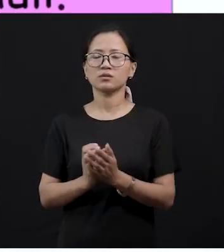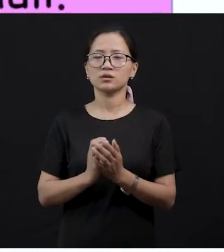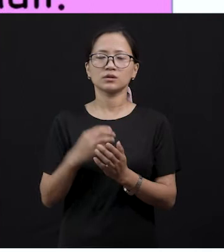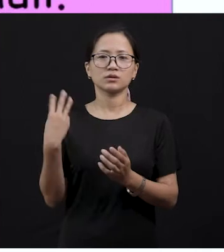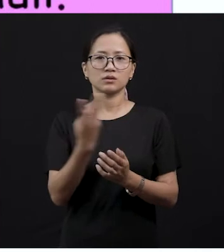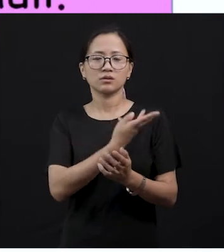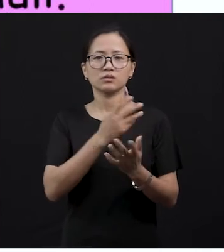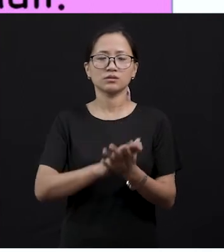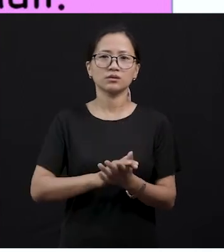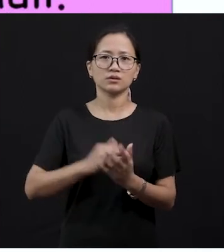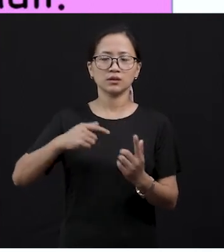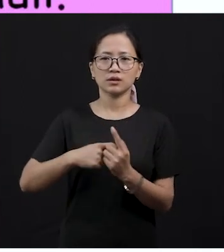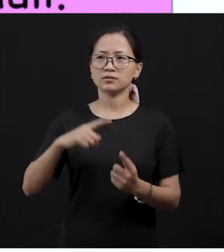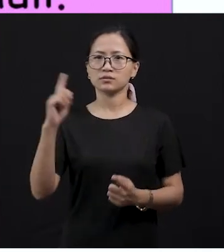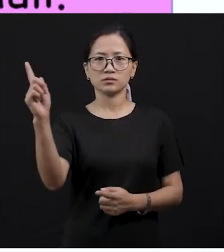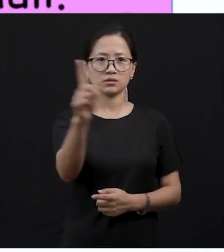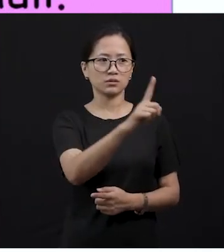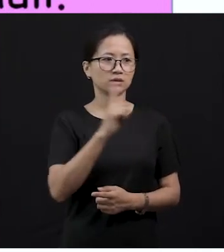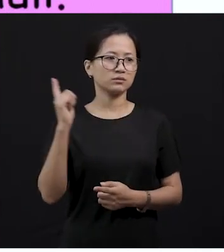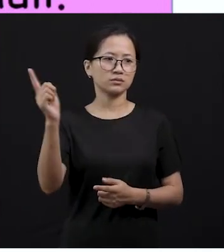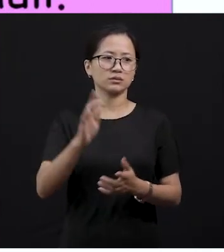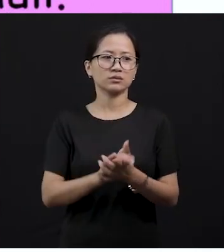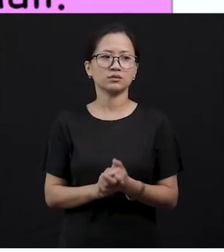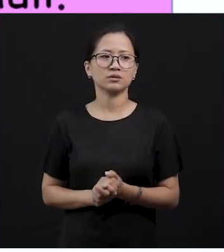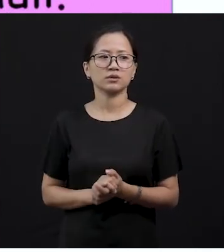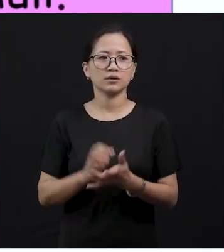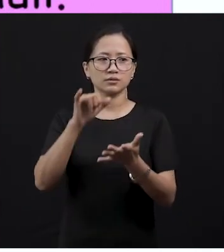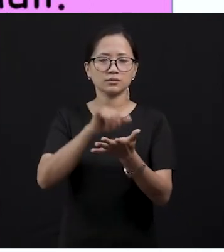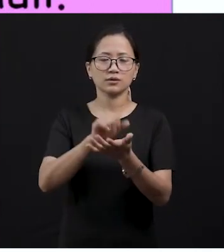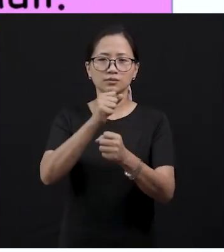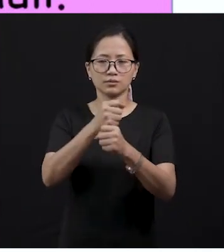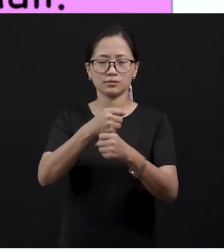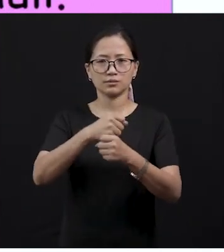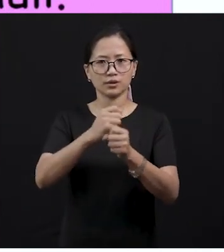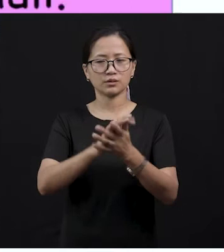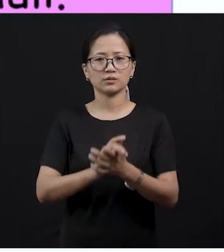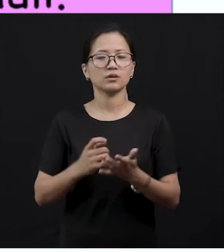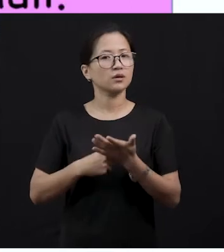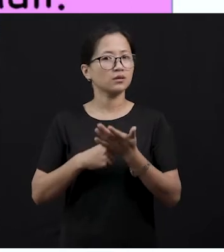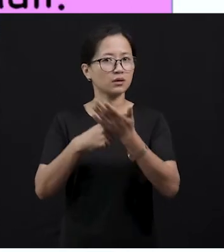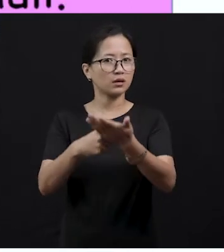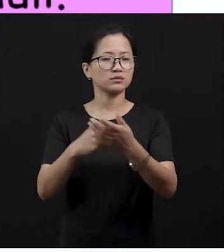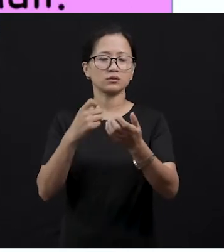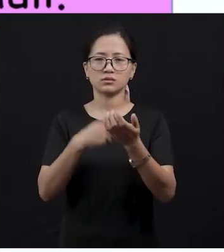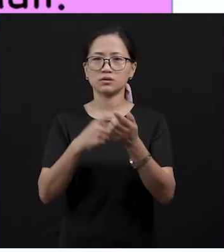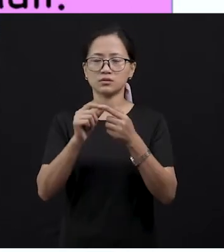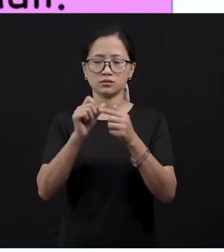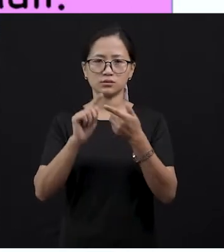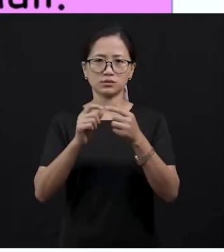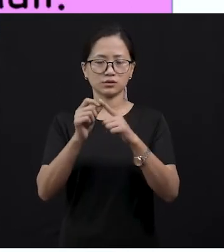our surrounding. Okay, any changes near us, in the air or wherever, changes in our surrounding that makes